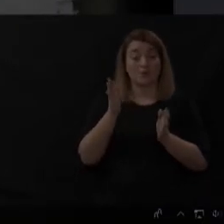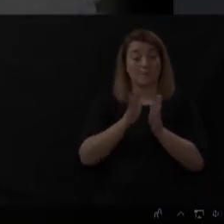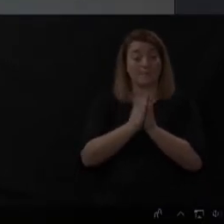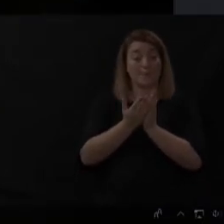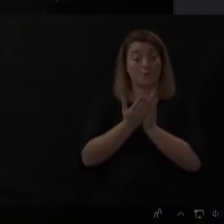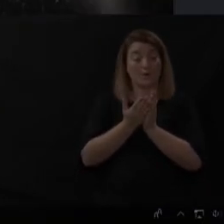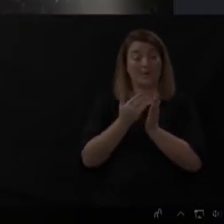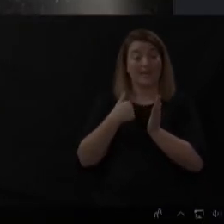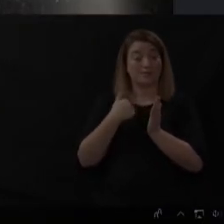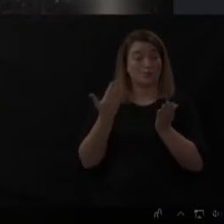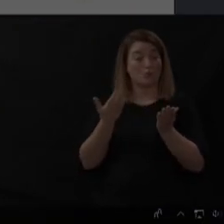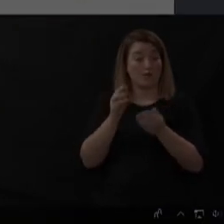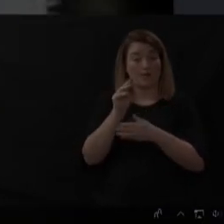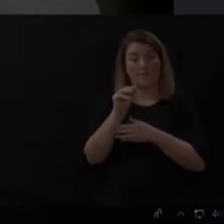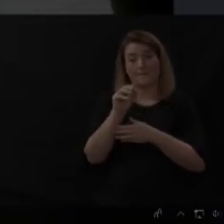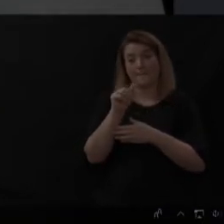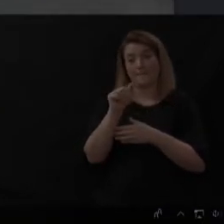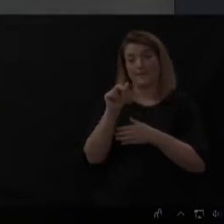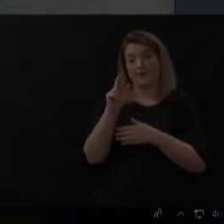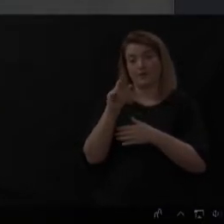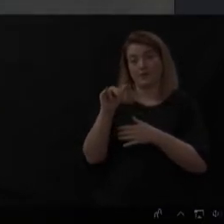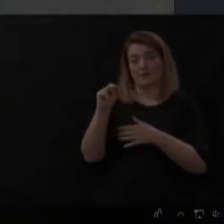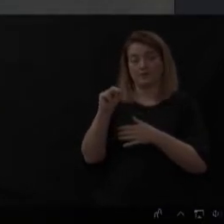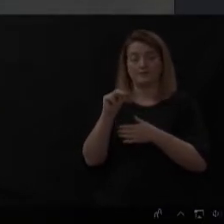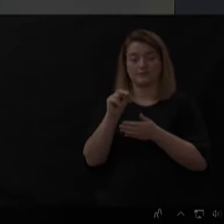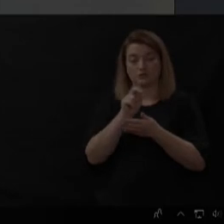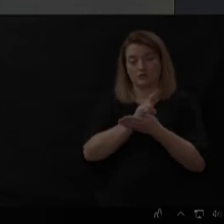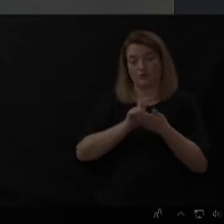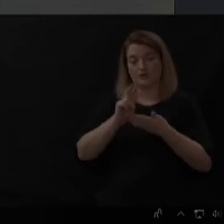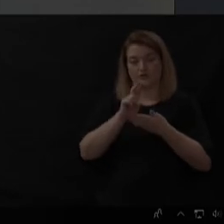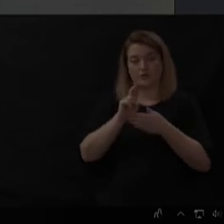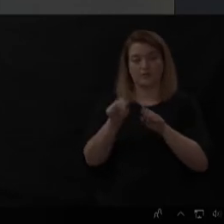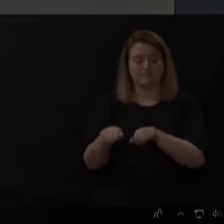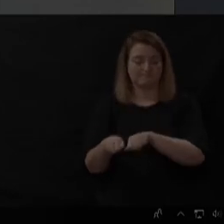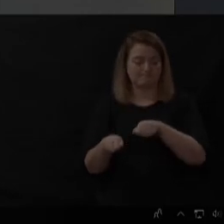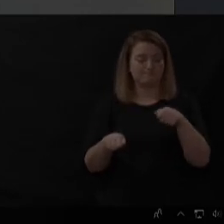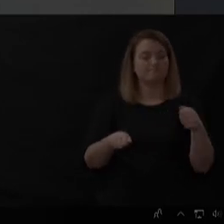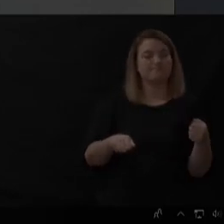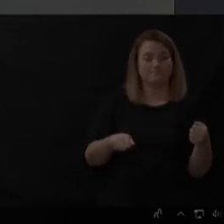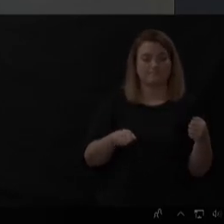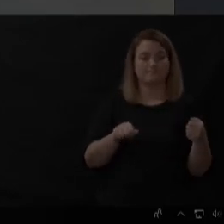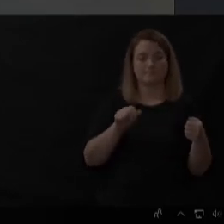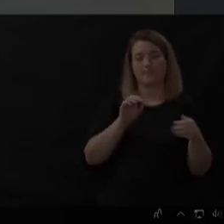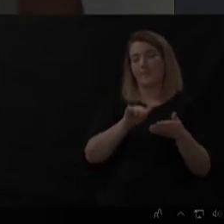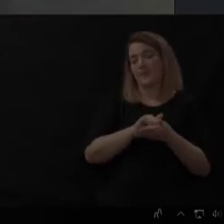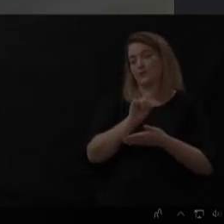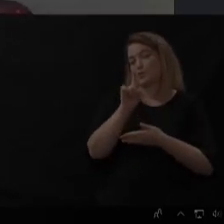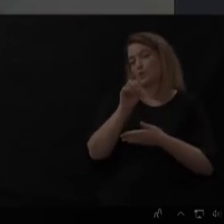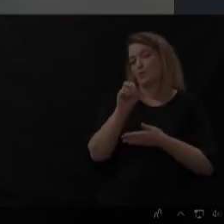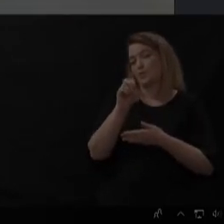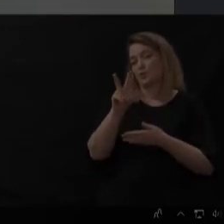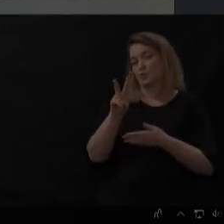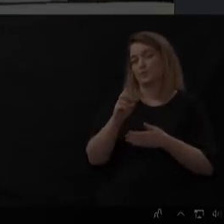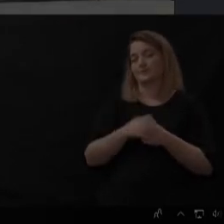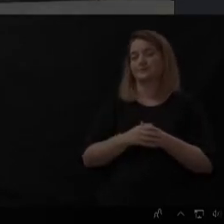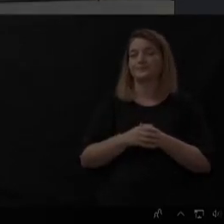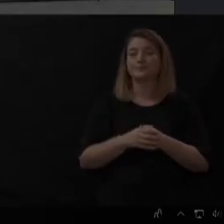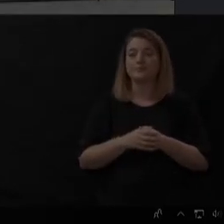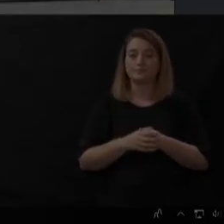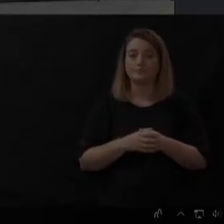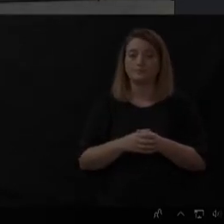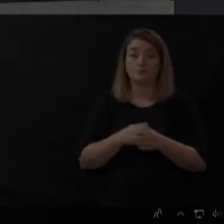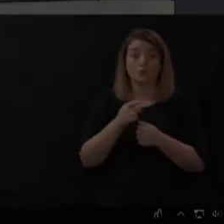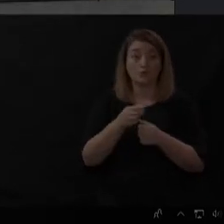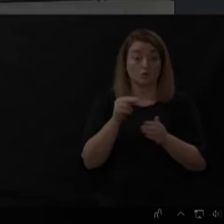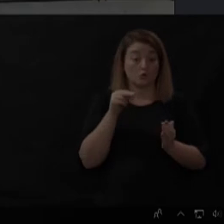102, and we have a syllable sort. Okay. You are going to look at all of these syllables. These are the